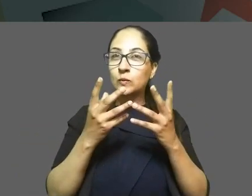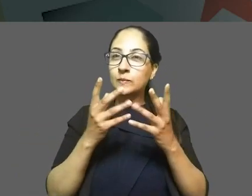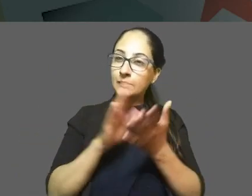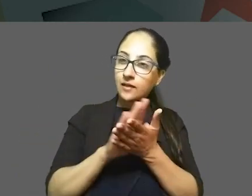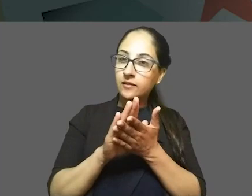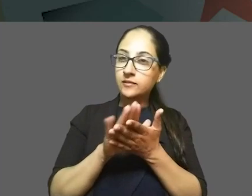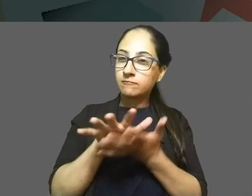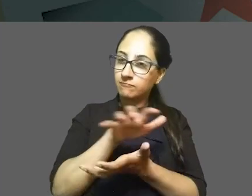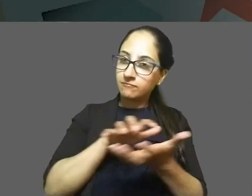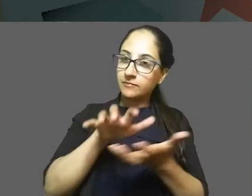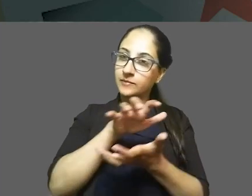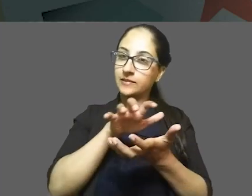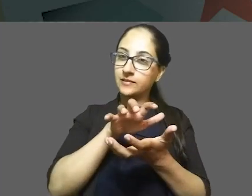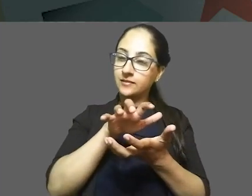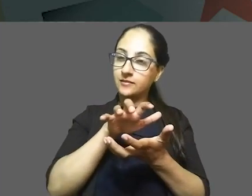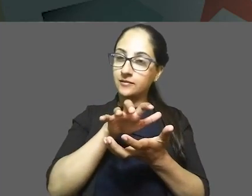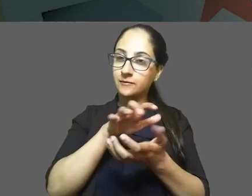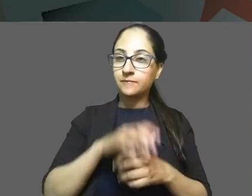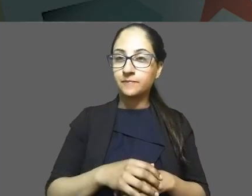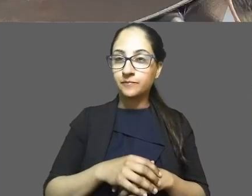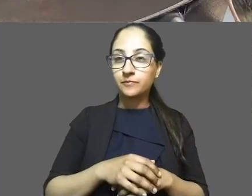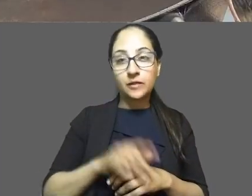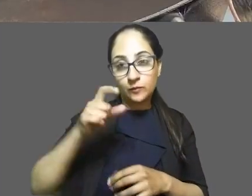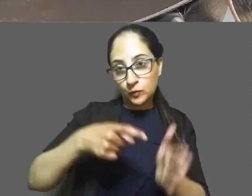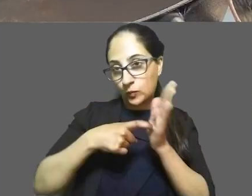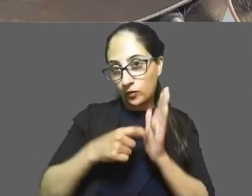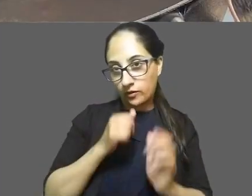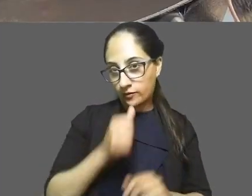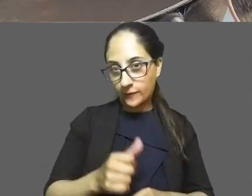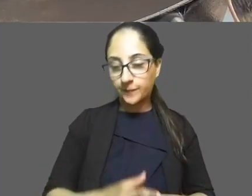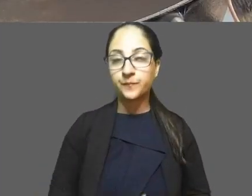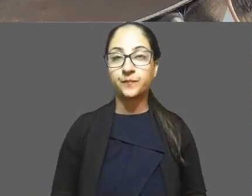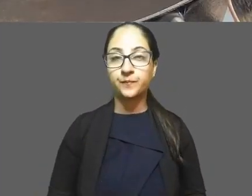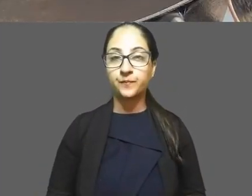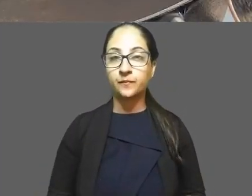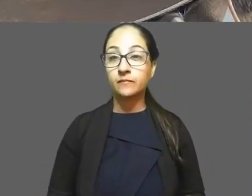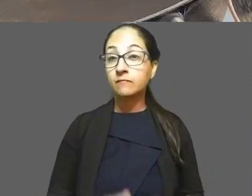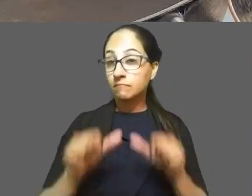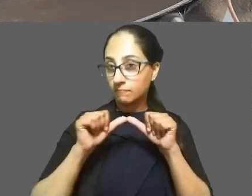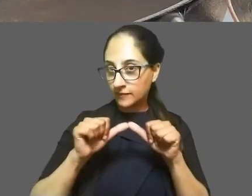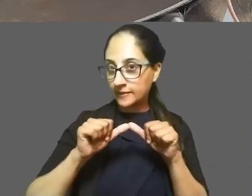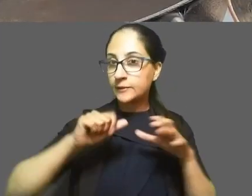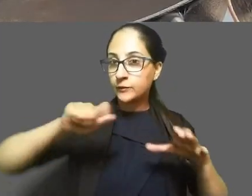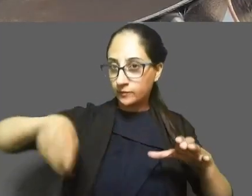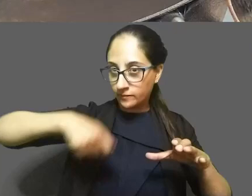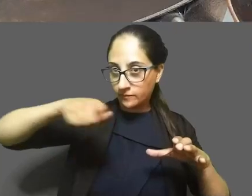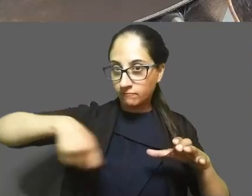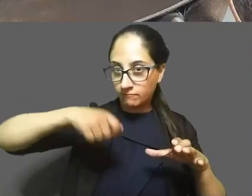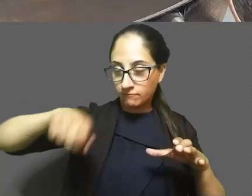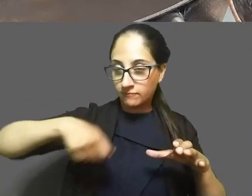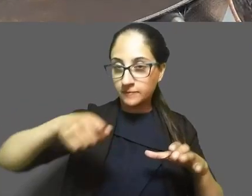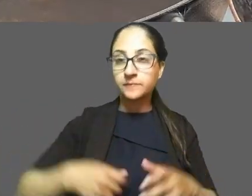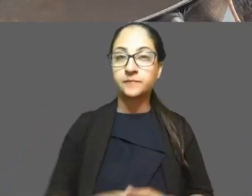adds tons of flavor to this dish. So you want to continue mixing it